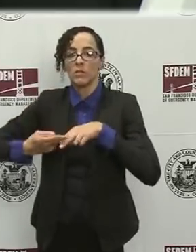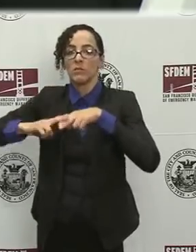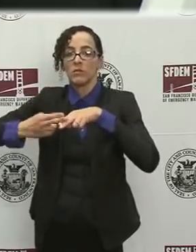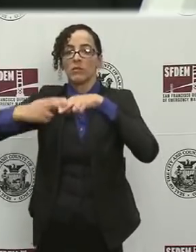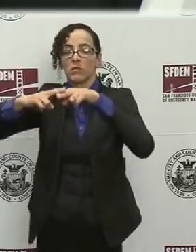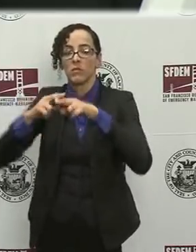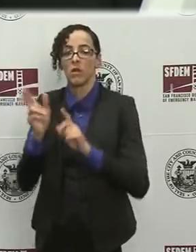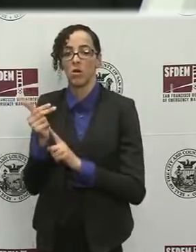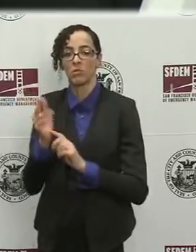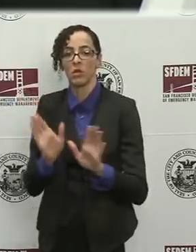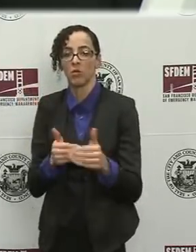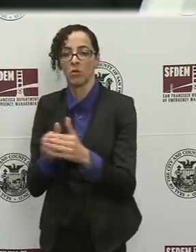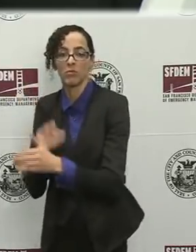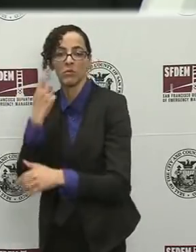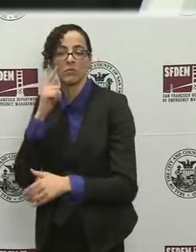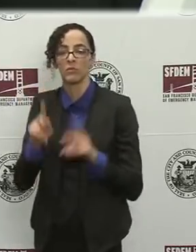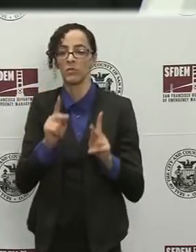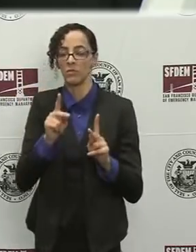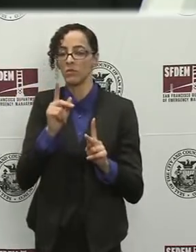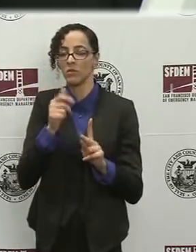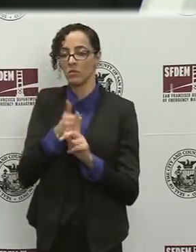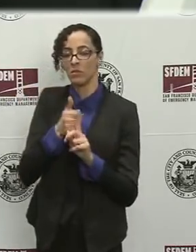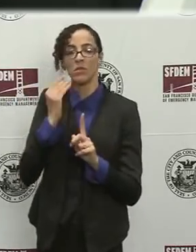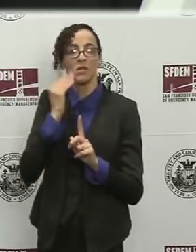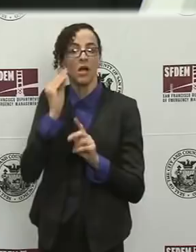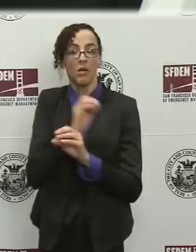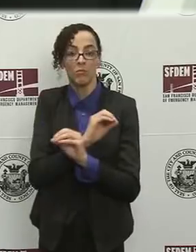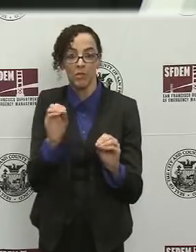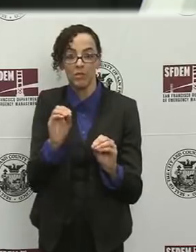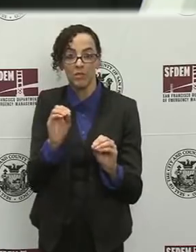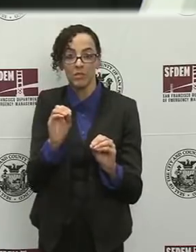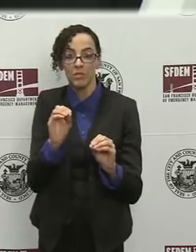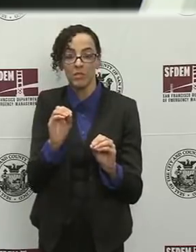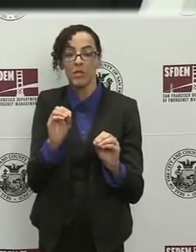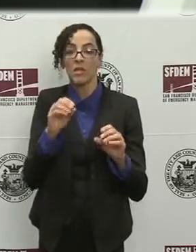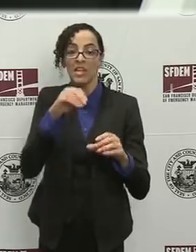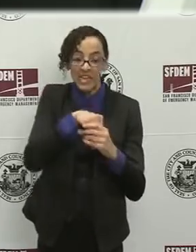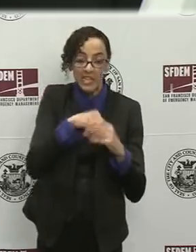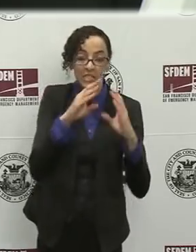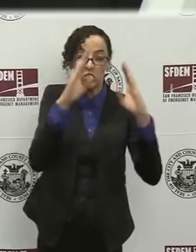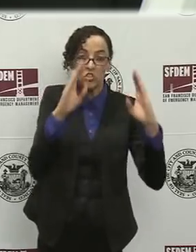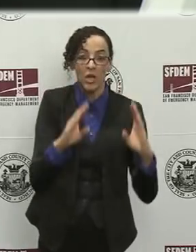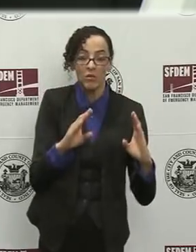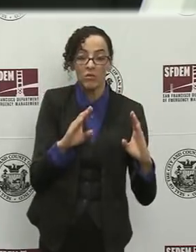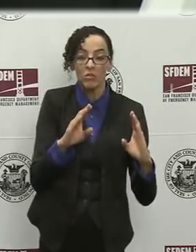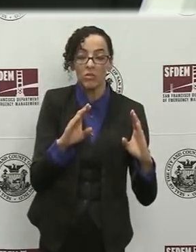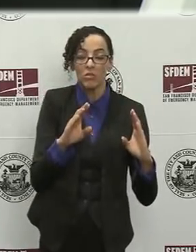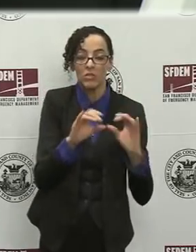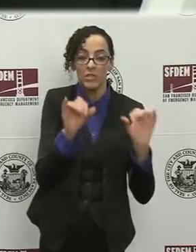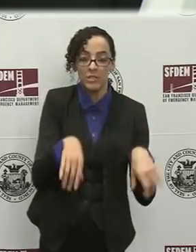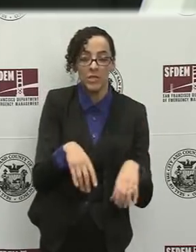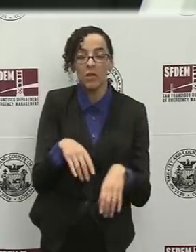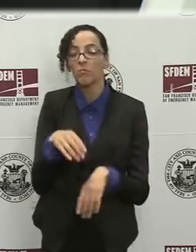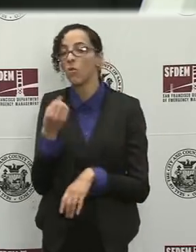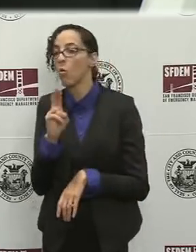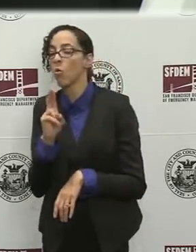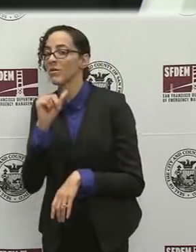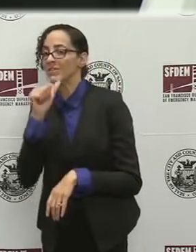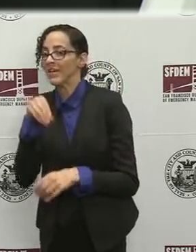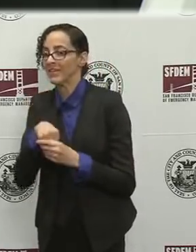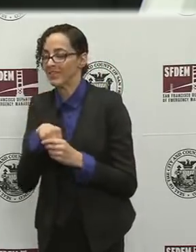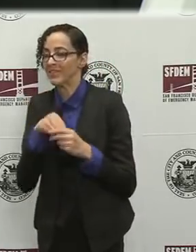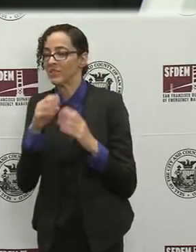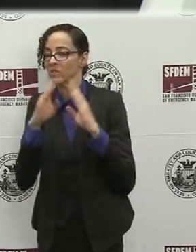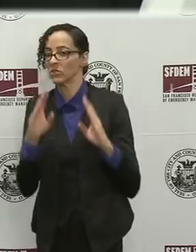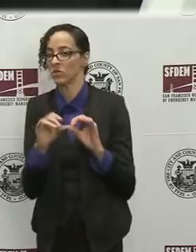homelessness who are both sheltered and unsheltered. There are many factors that go into opening hotel rooms